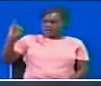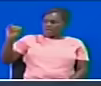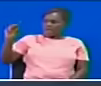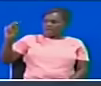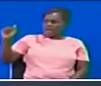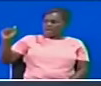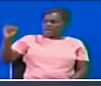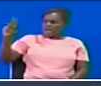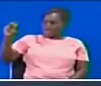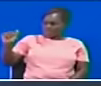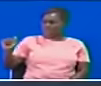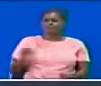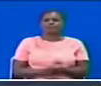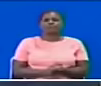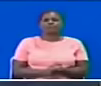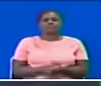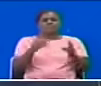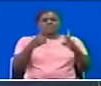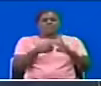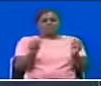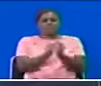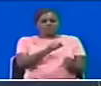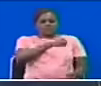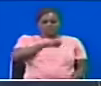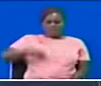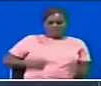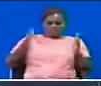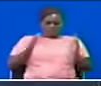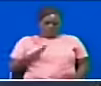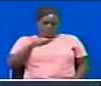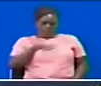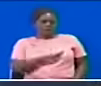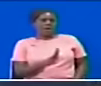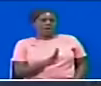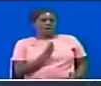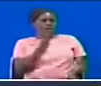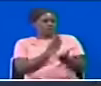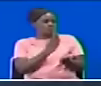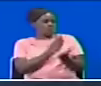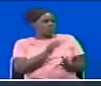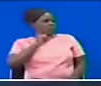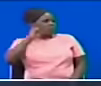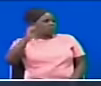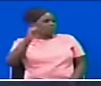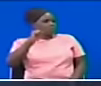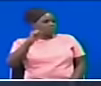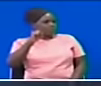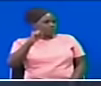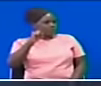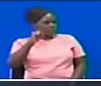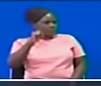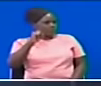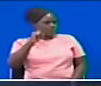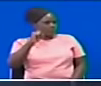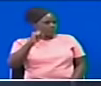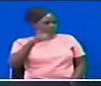me to have this discussion. I'll start with you, Senator, because you are definitely in politics and in Senate,